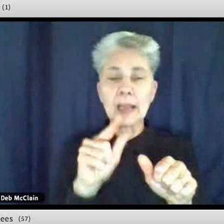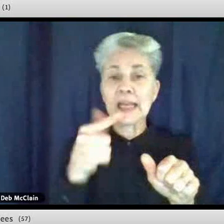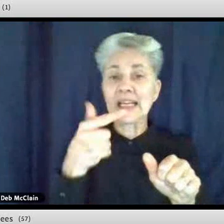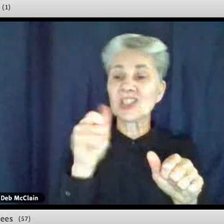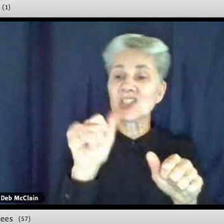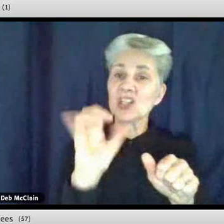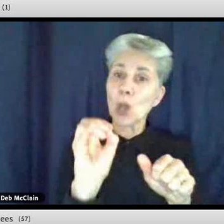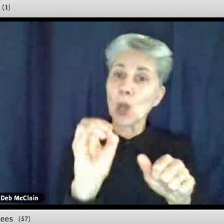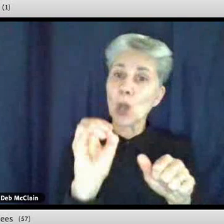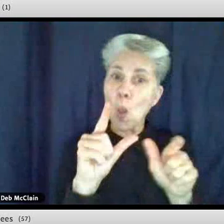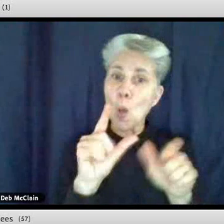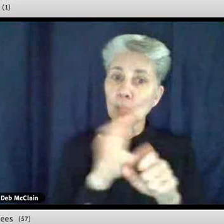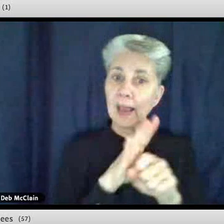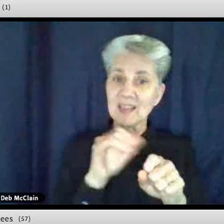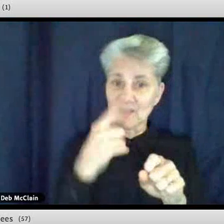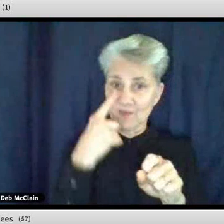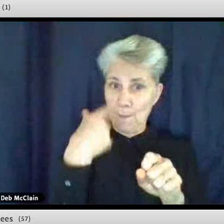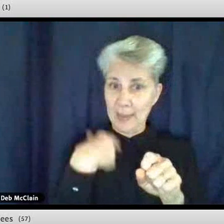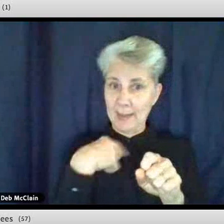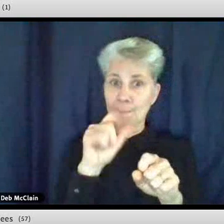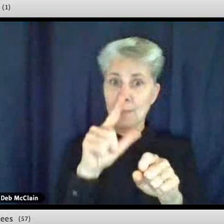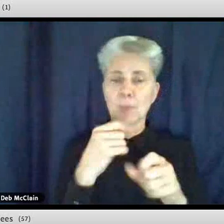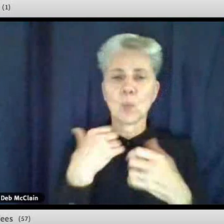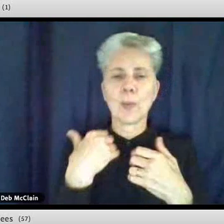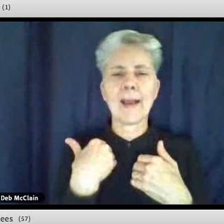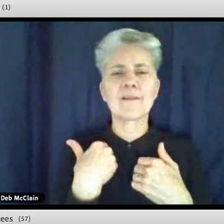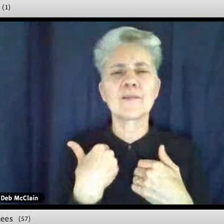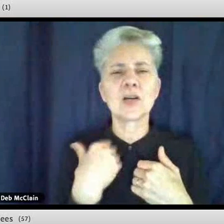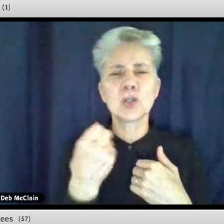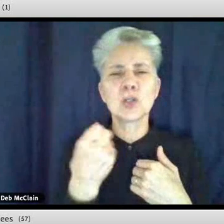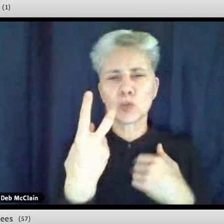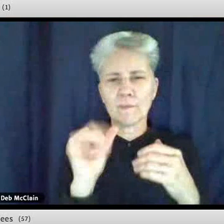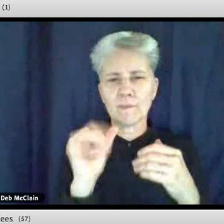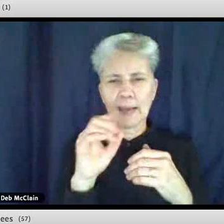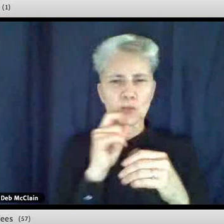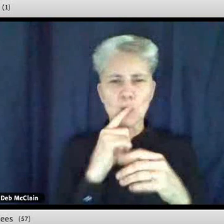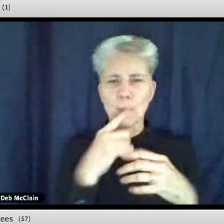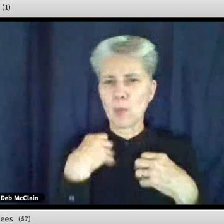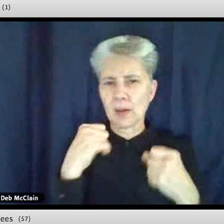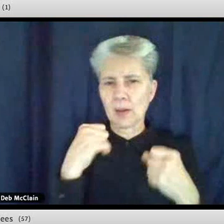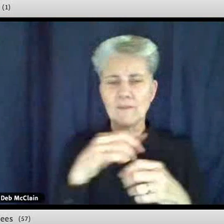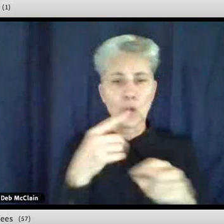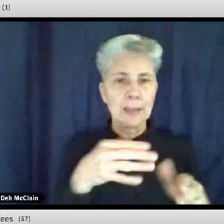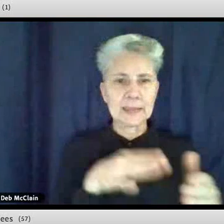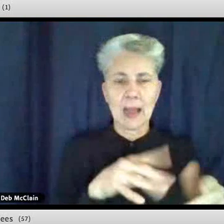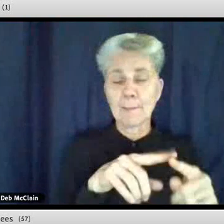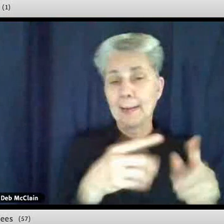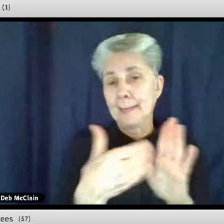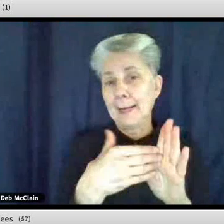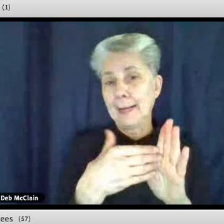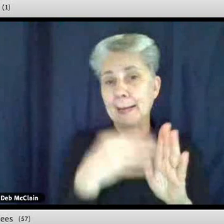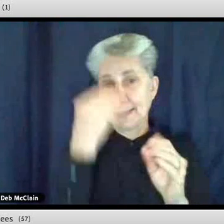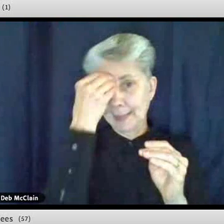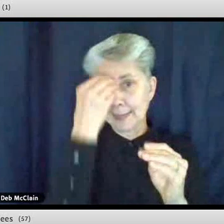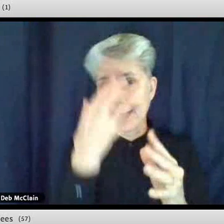in Alabama. So we have 12 cases, nobody recovered and nobody died, but again, the data is still coming